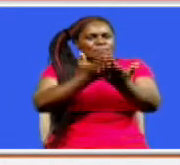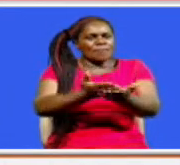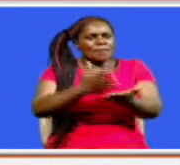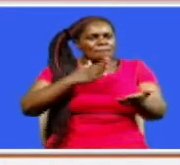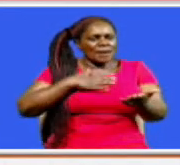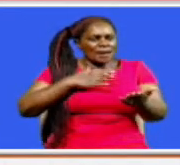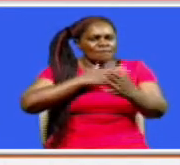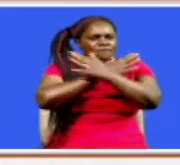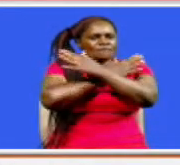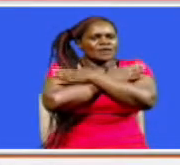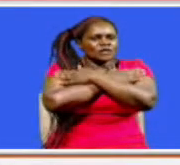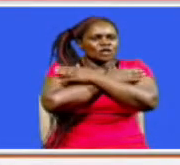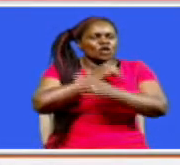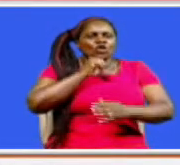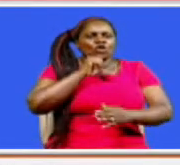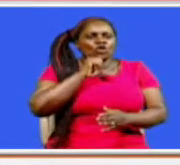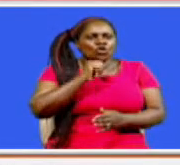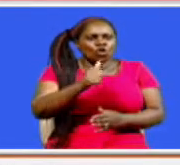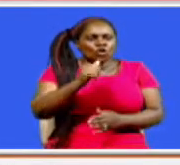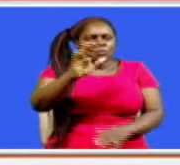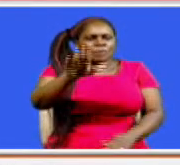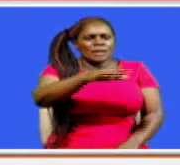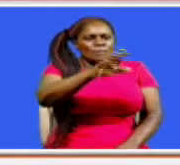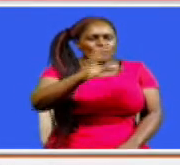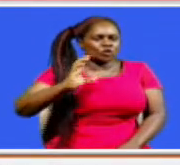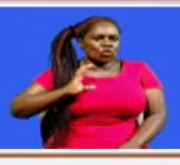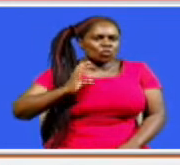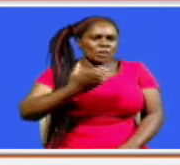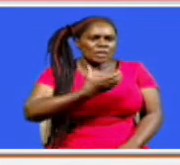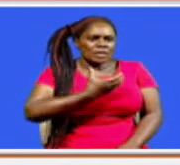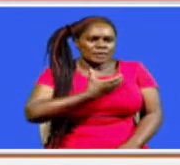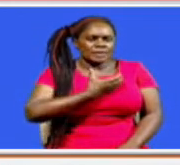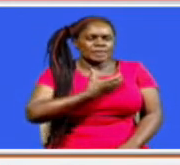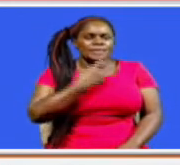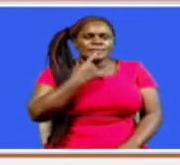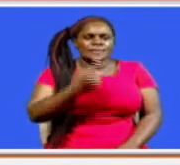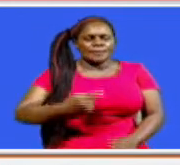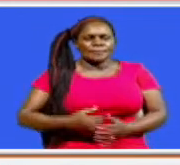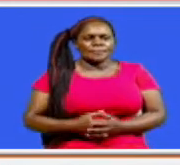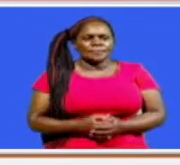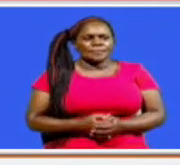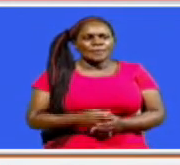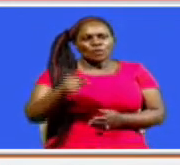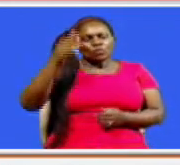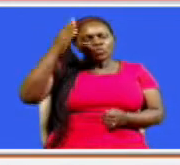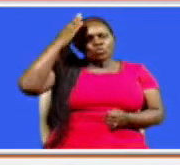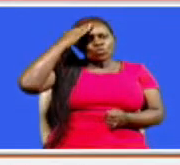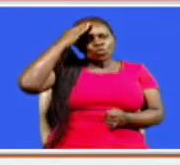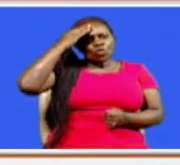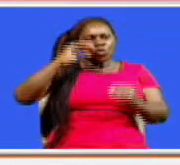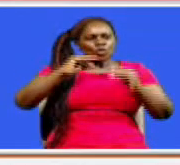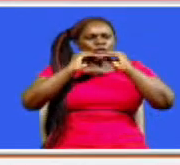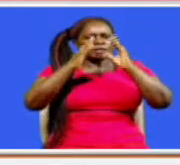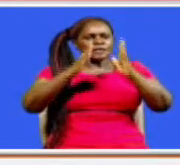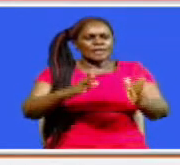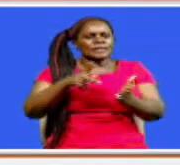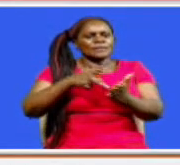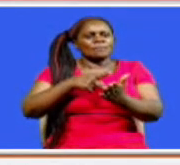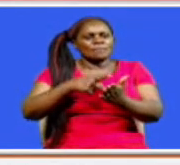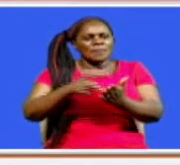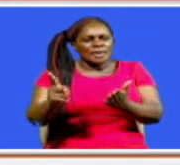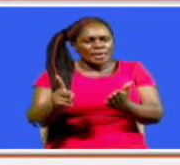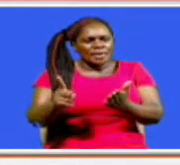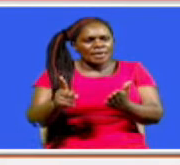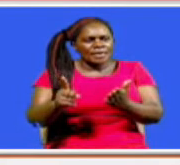my colleague is not what the parliamentary committee expected. You know, when you say teachers have been failed by, KNUT